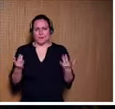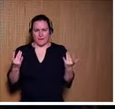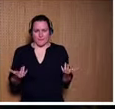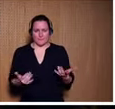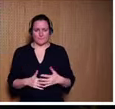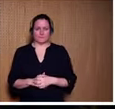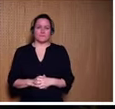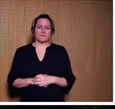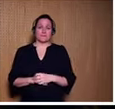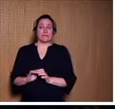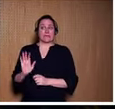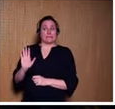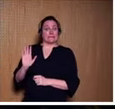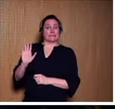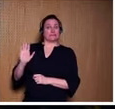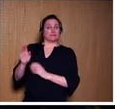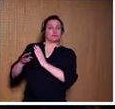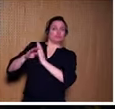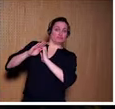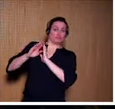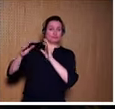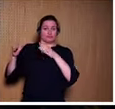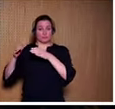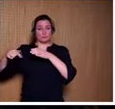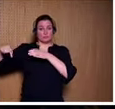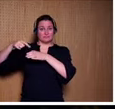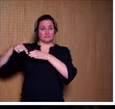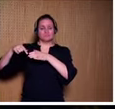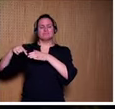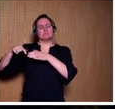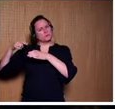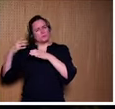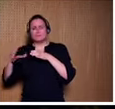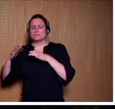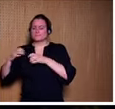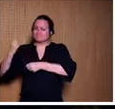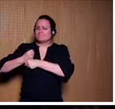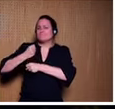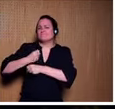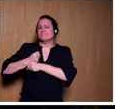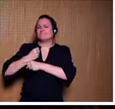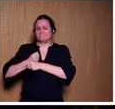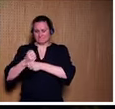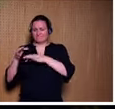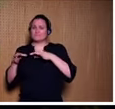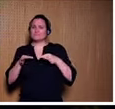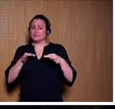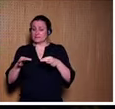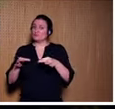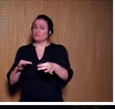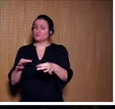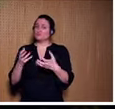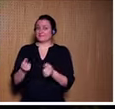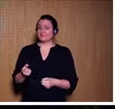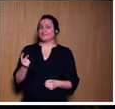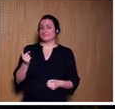driven strategically by conservative and right-wing anti-rights actors, but it is as well picked up by